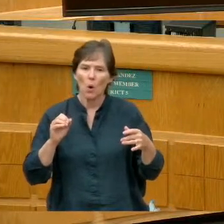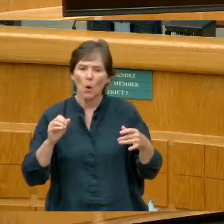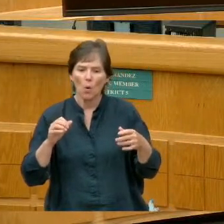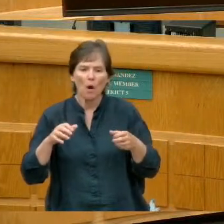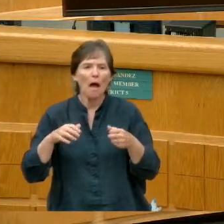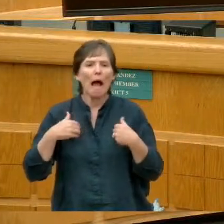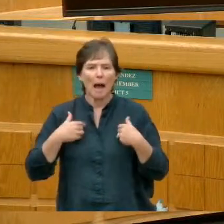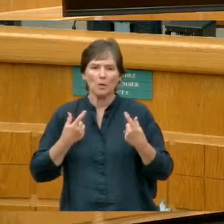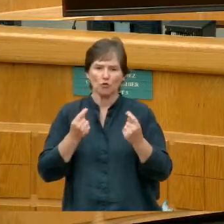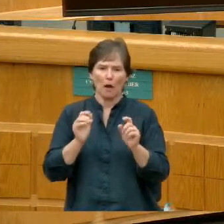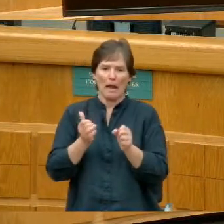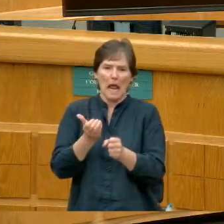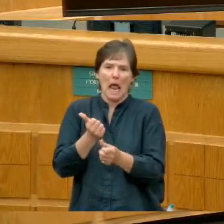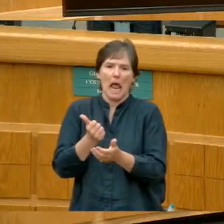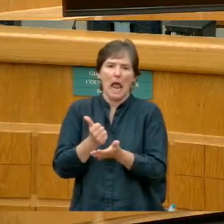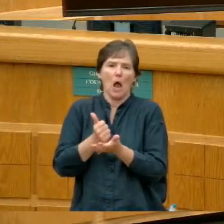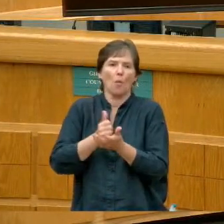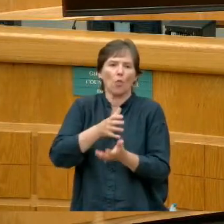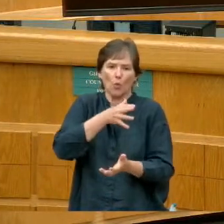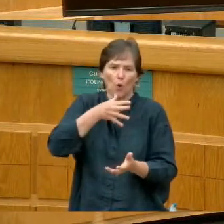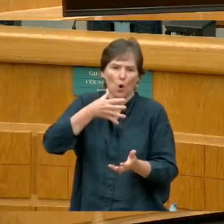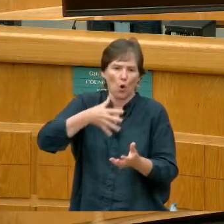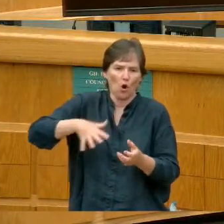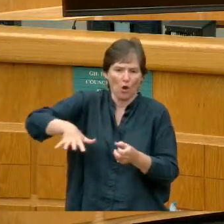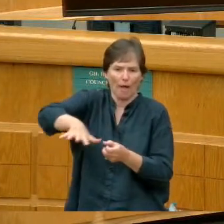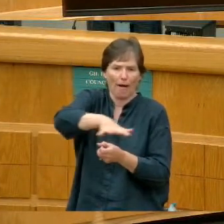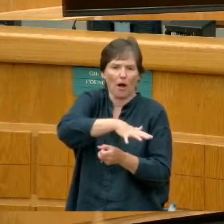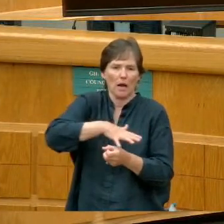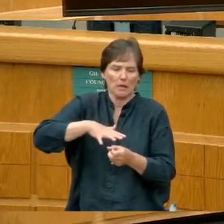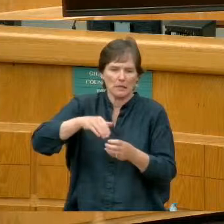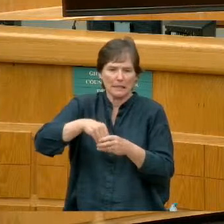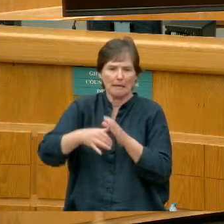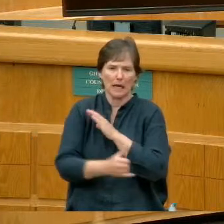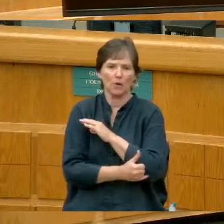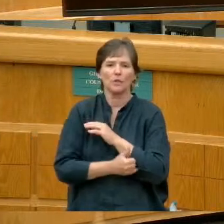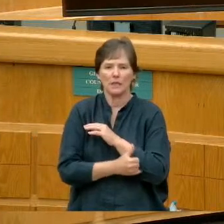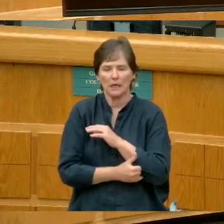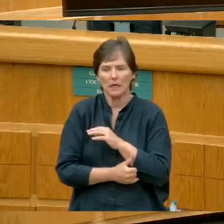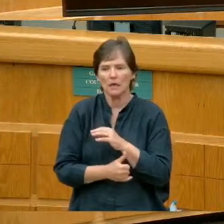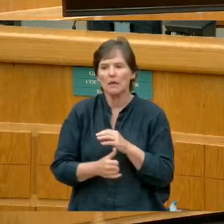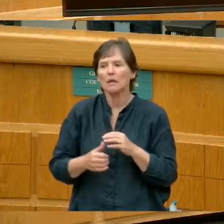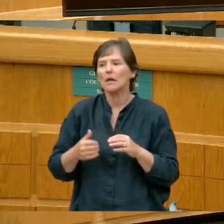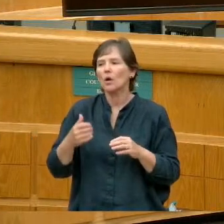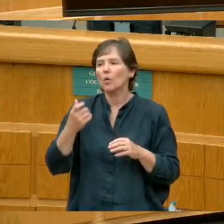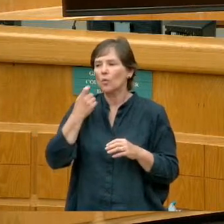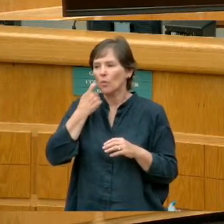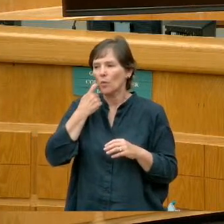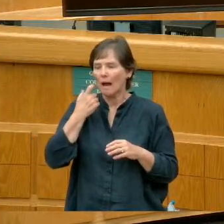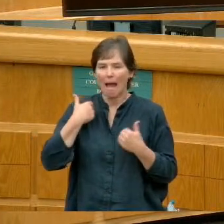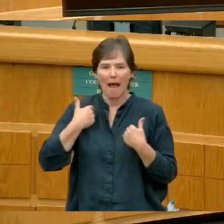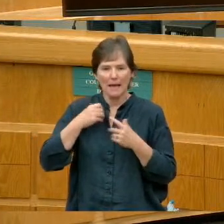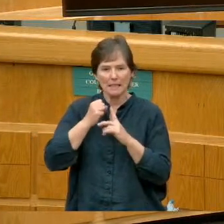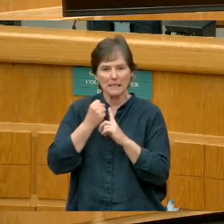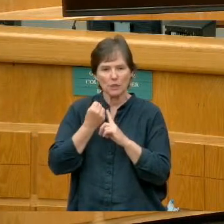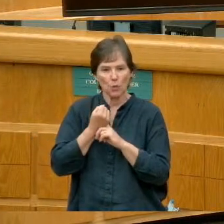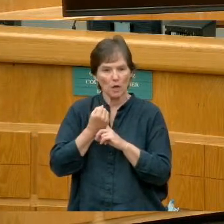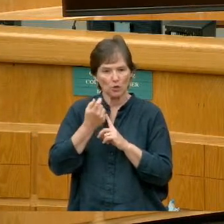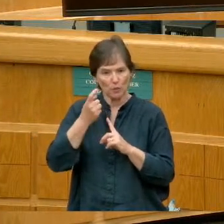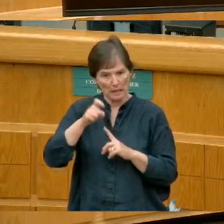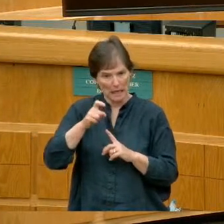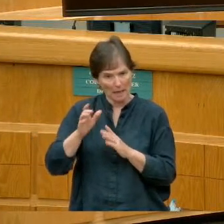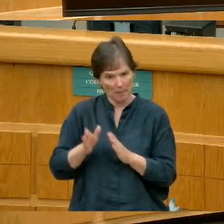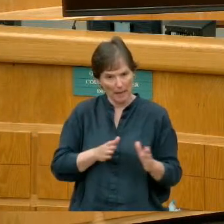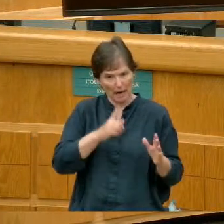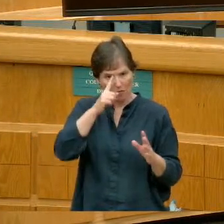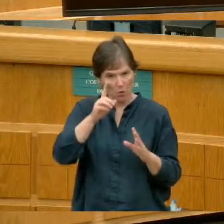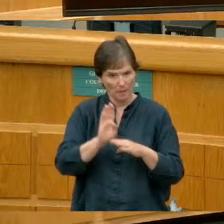the rural areas. And Annette's been great. When we've had a situation where, we needed a plan for a company,